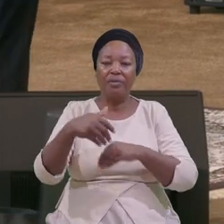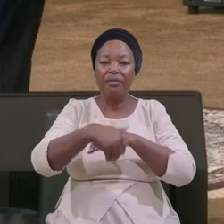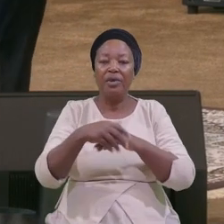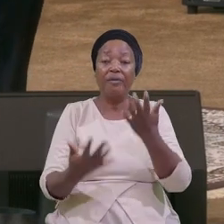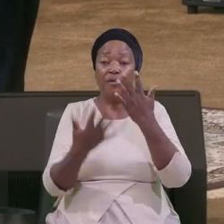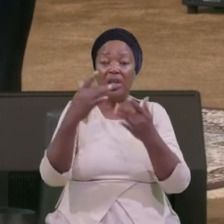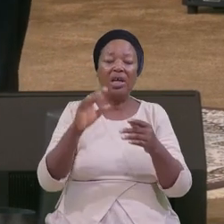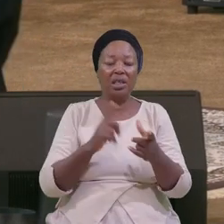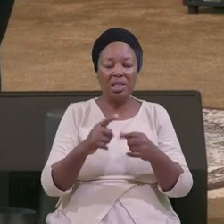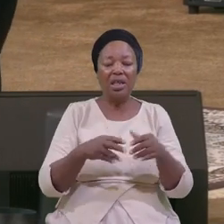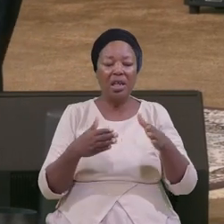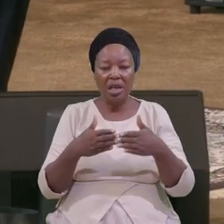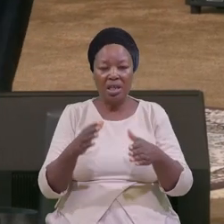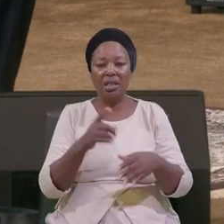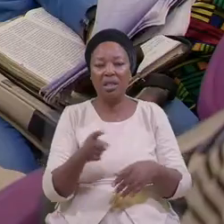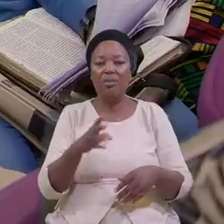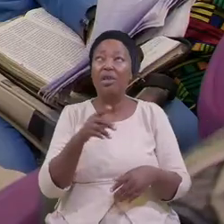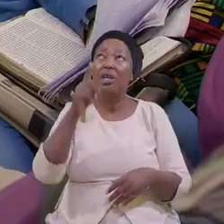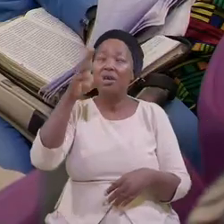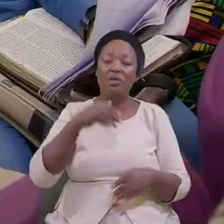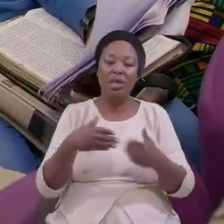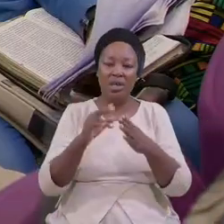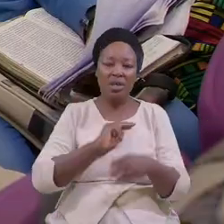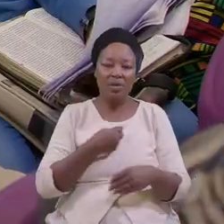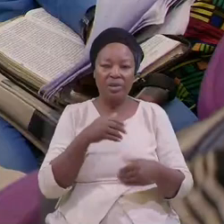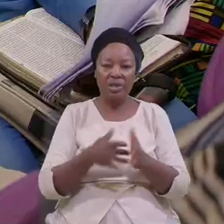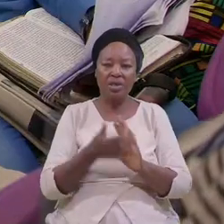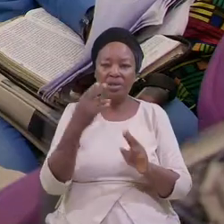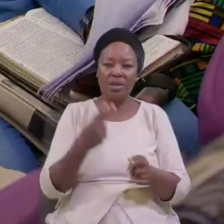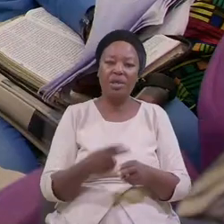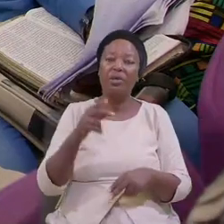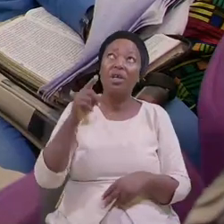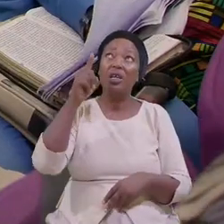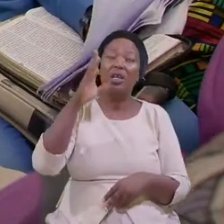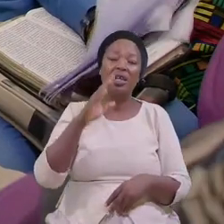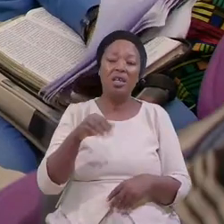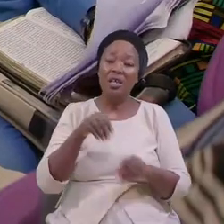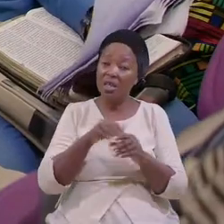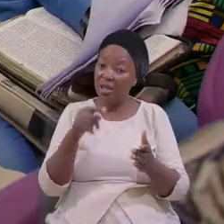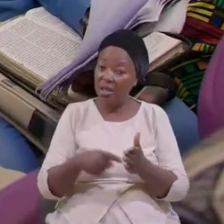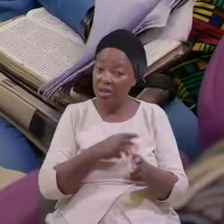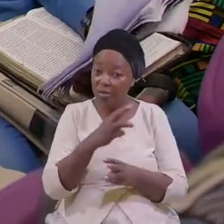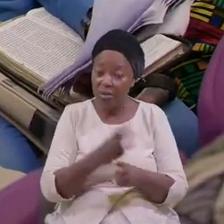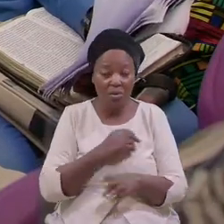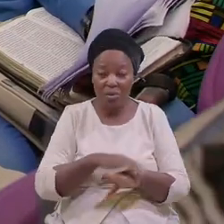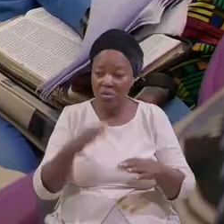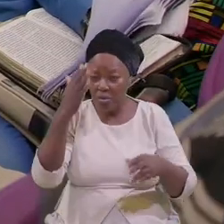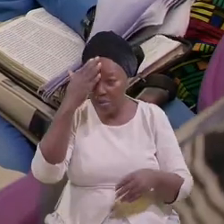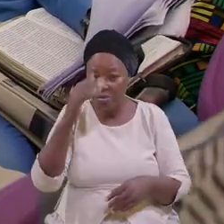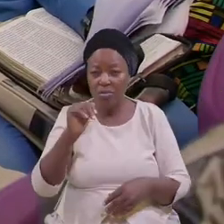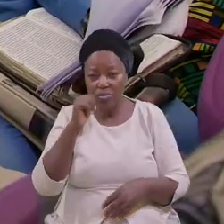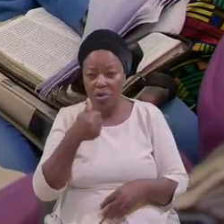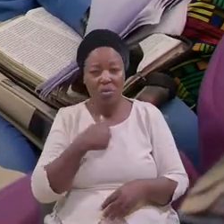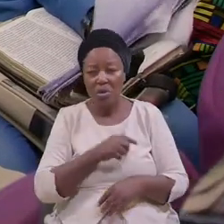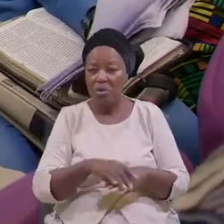them. He will lead us. In this world, we don't know tomorrow. We don't know what we should